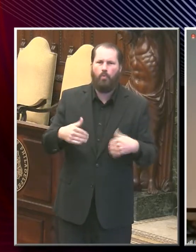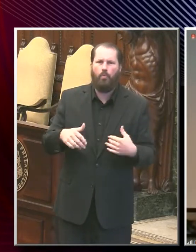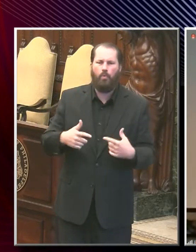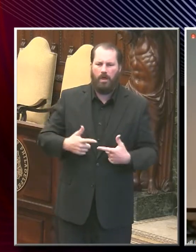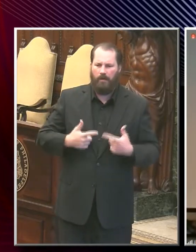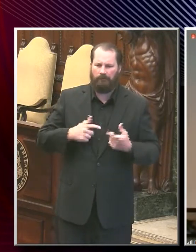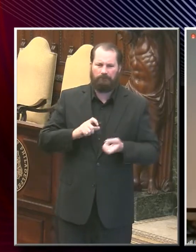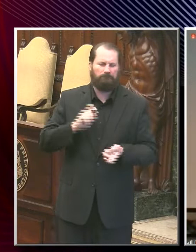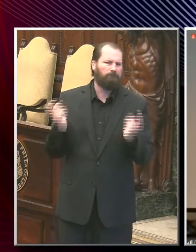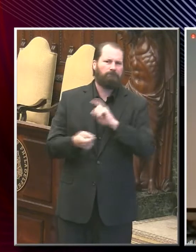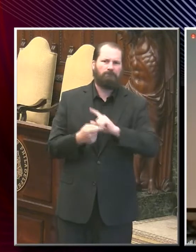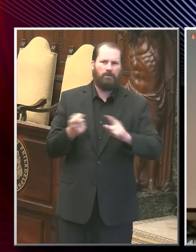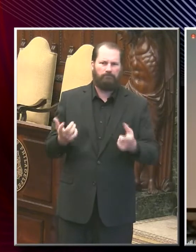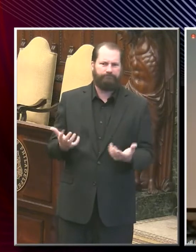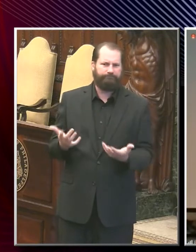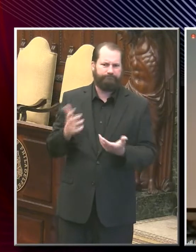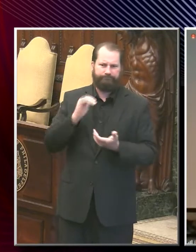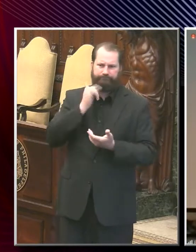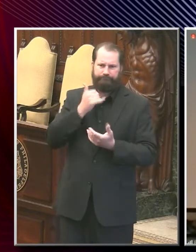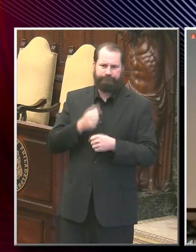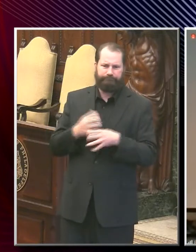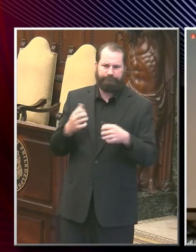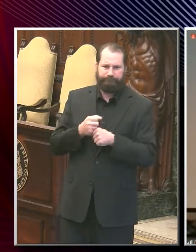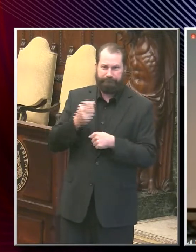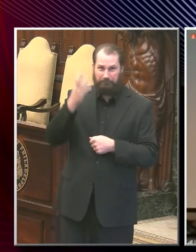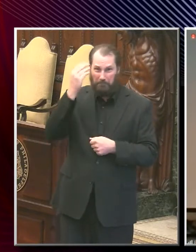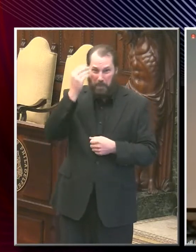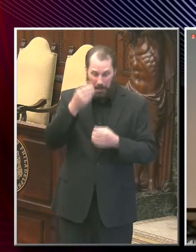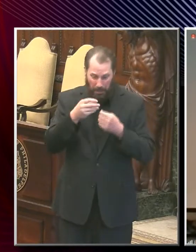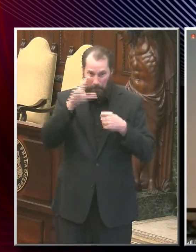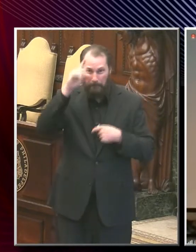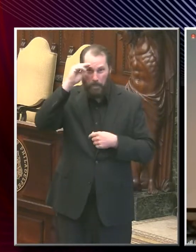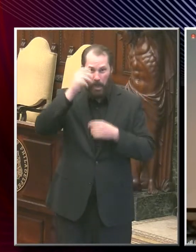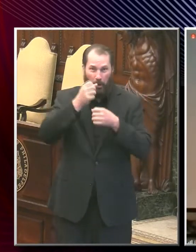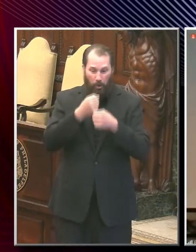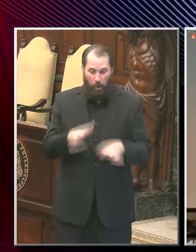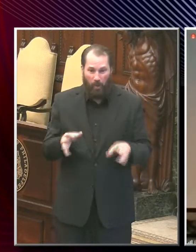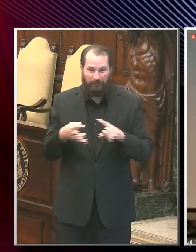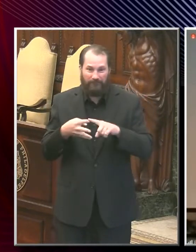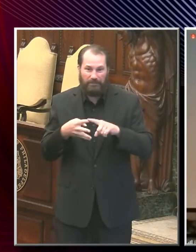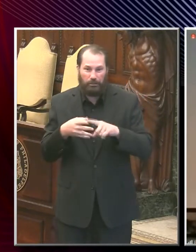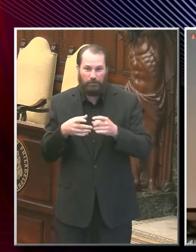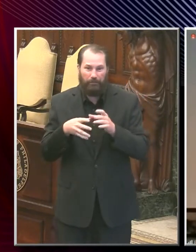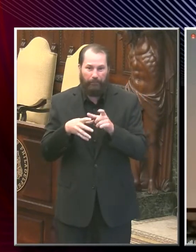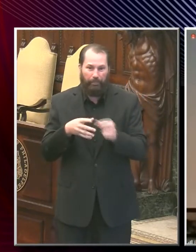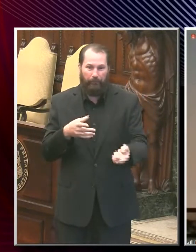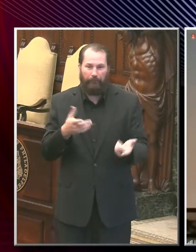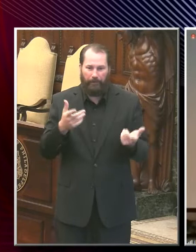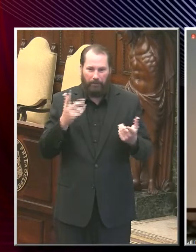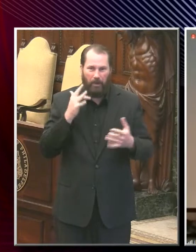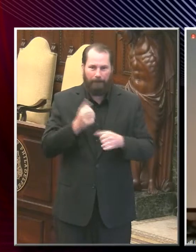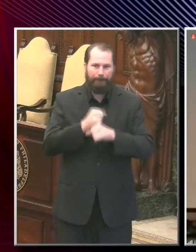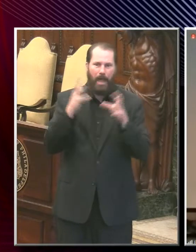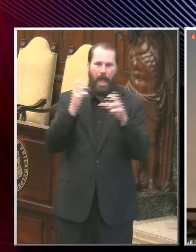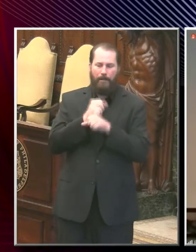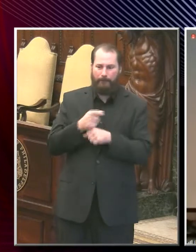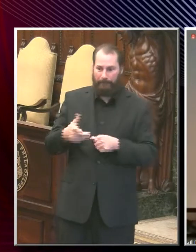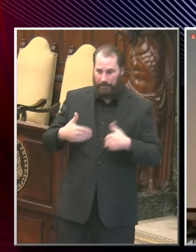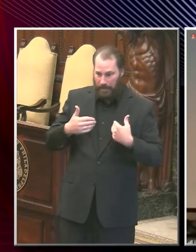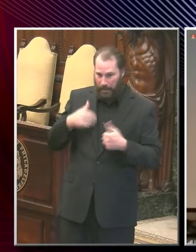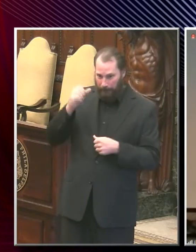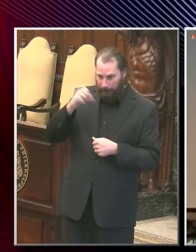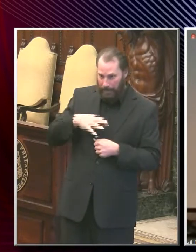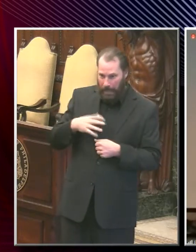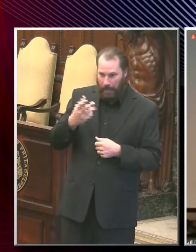a 12-year-old boy who lost a finger after playing with explosives. Some of you might remember the young man who lost sight in one eye after picking